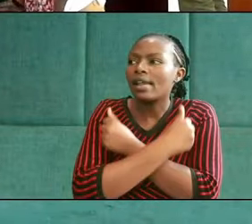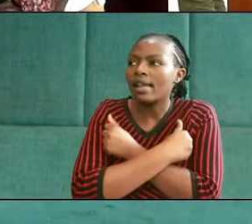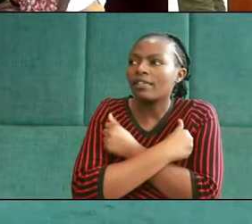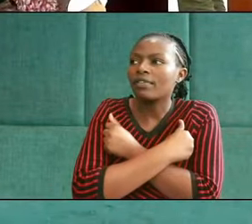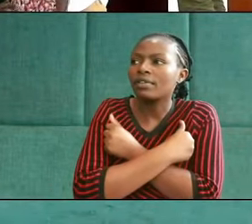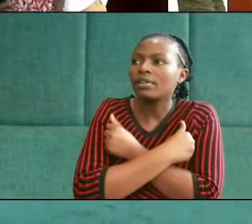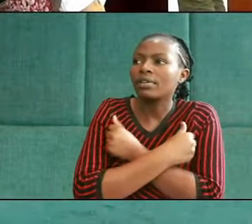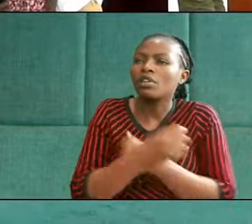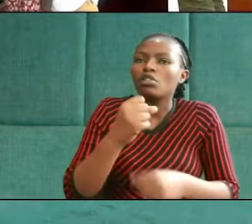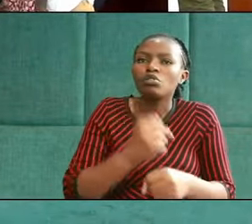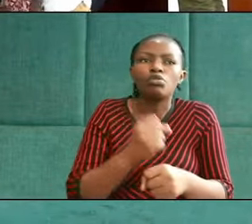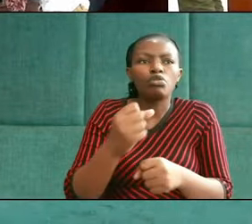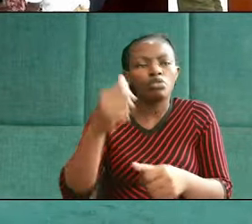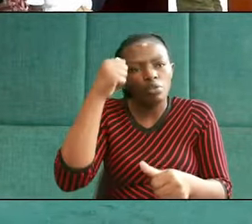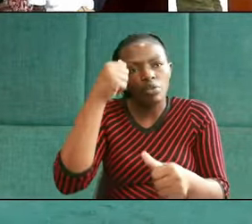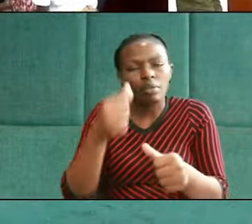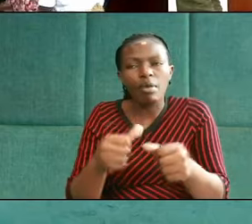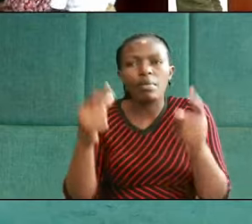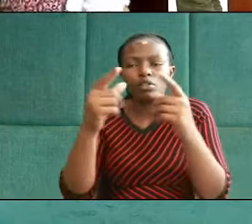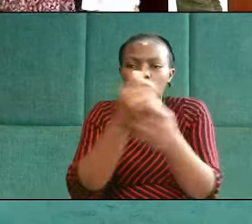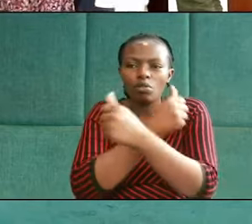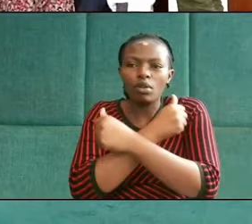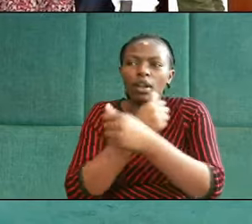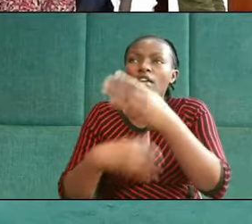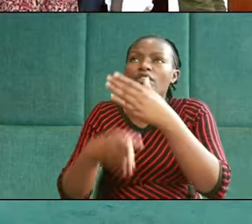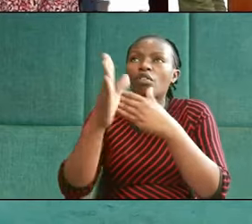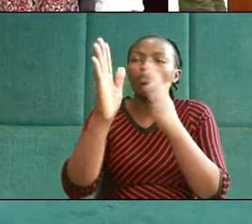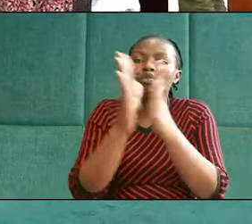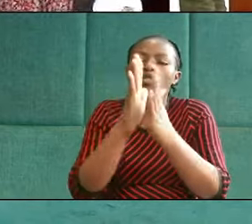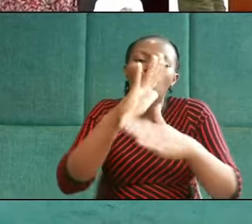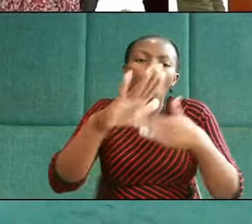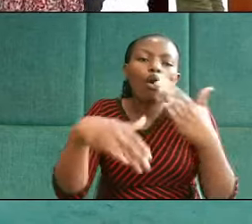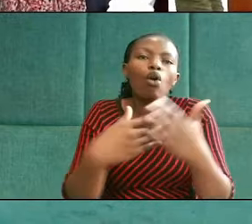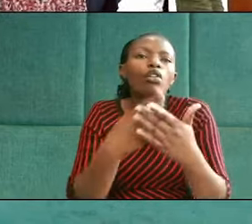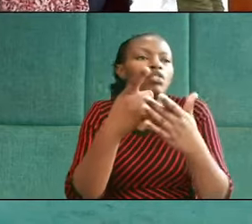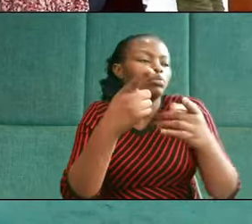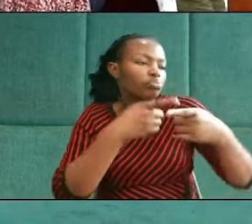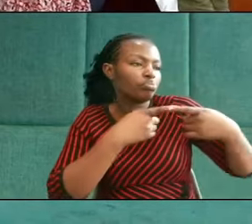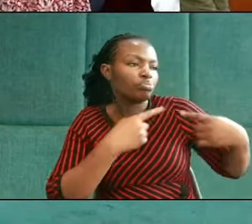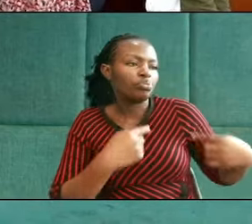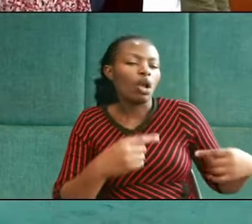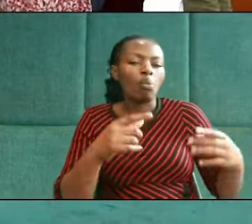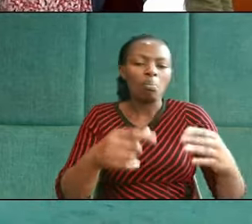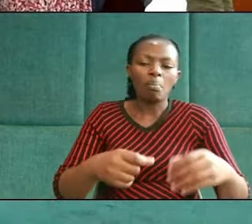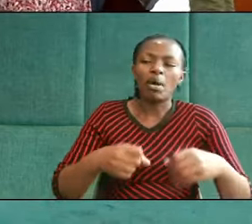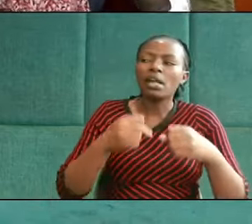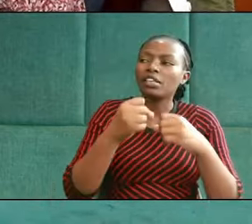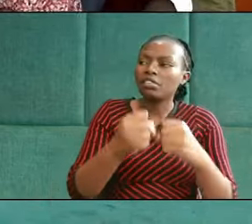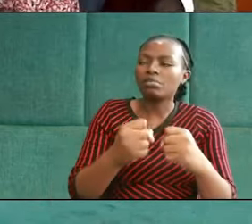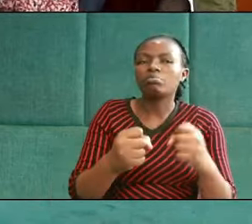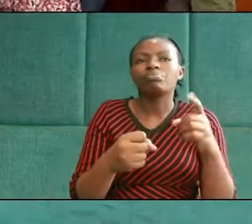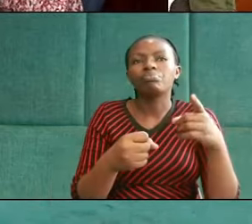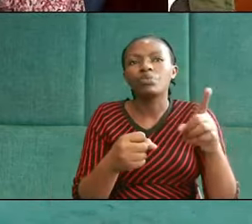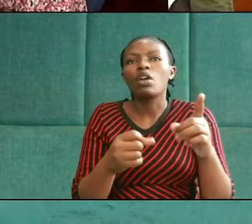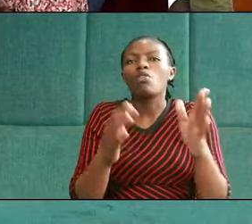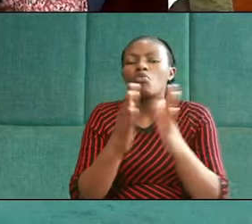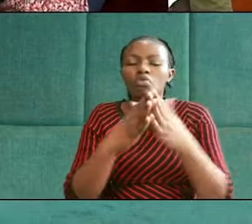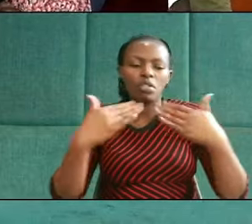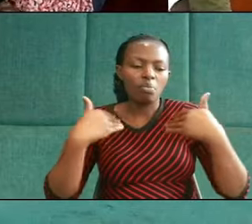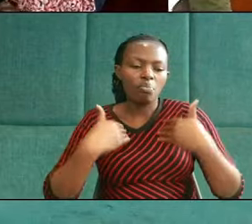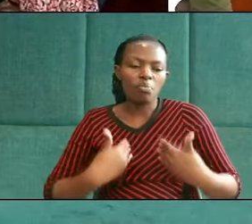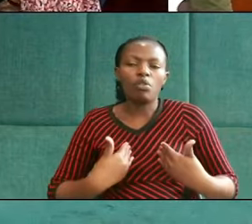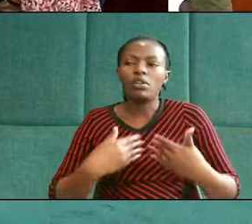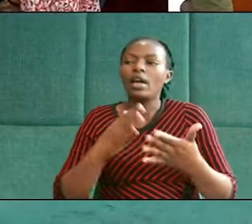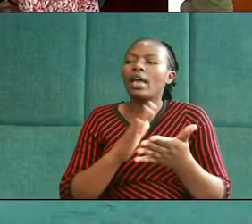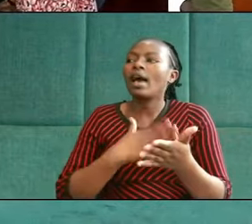you remember to love God with all your heart, with all your mind, with all your body, and with